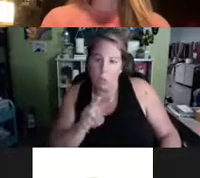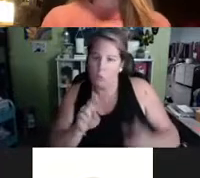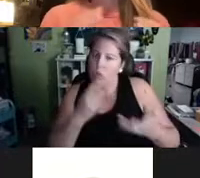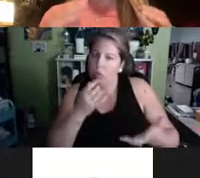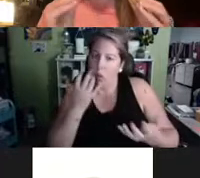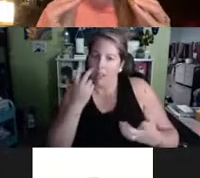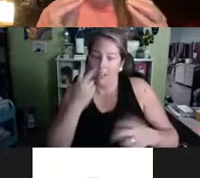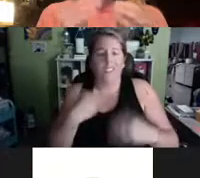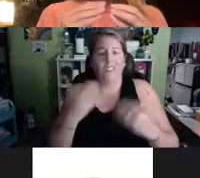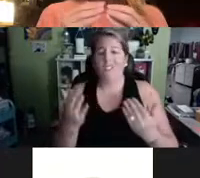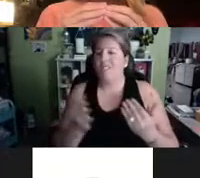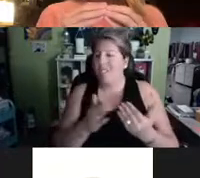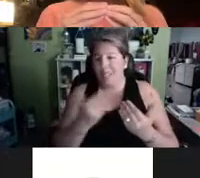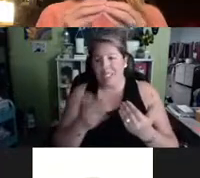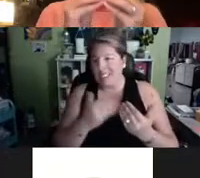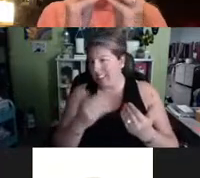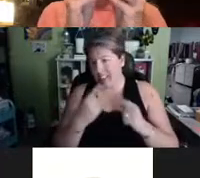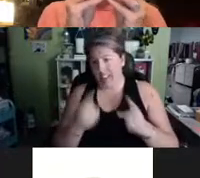super simple from